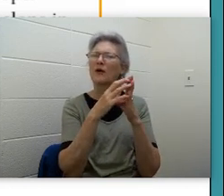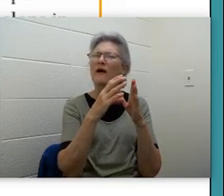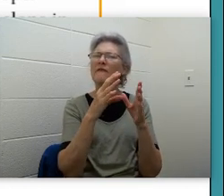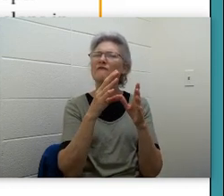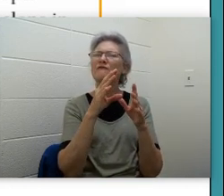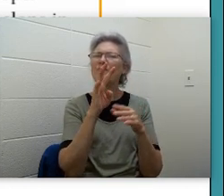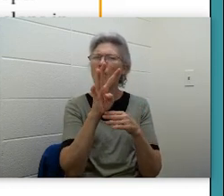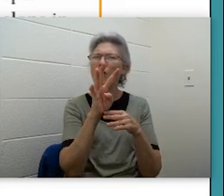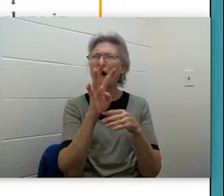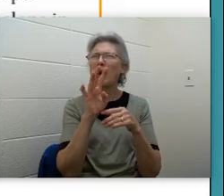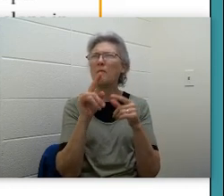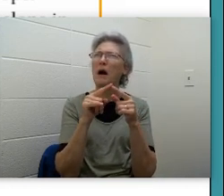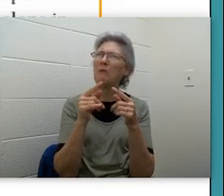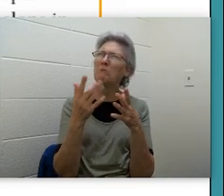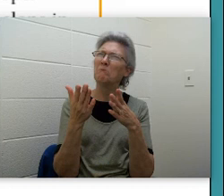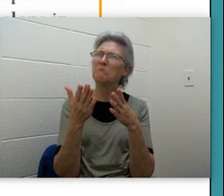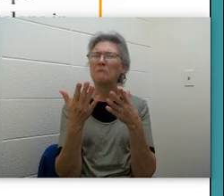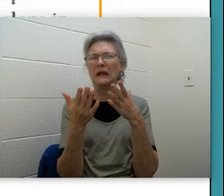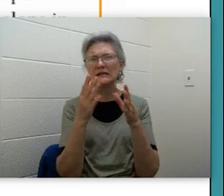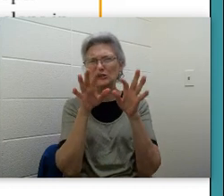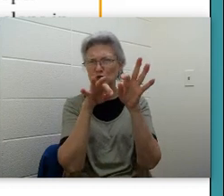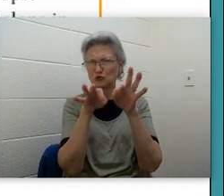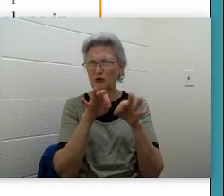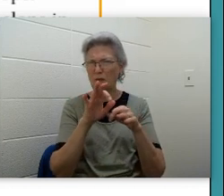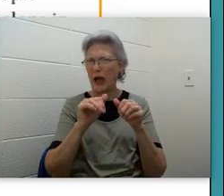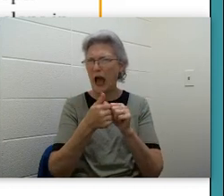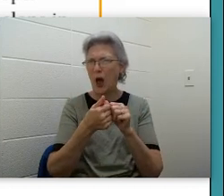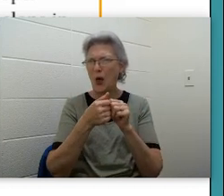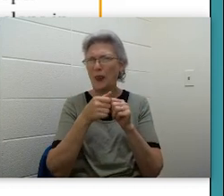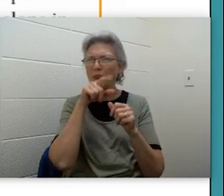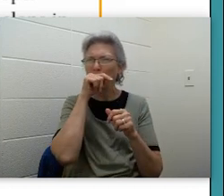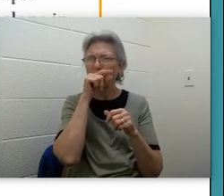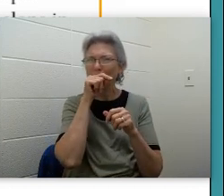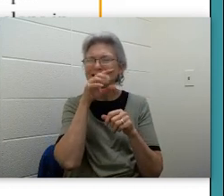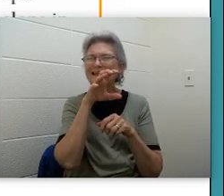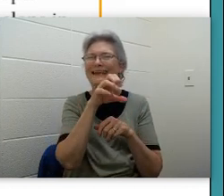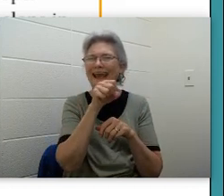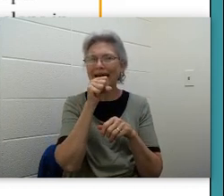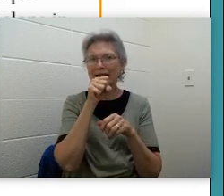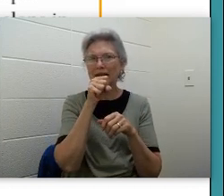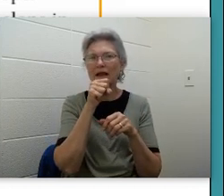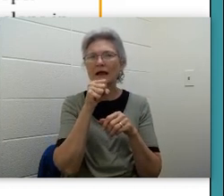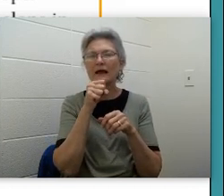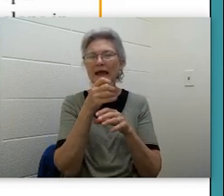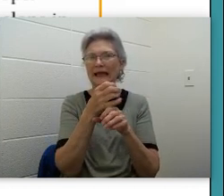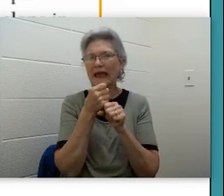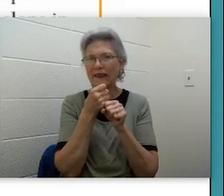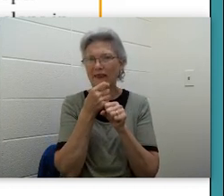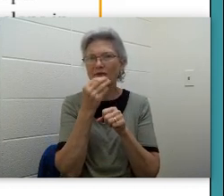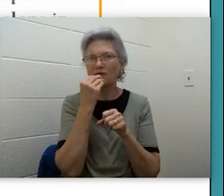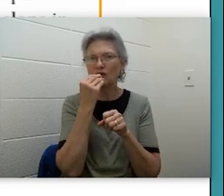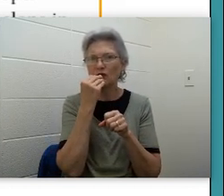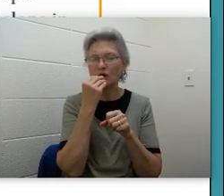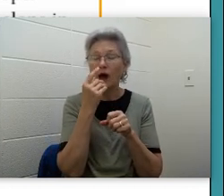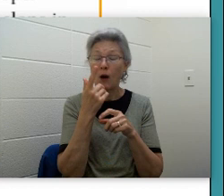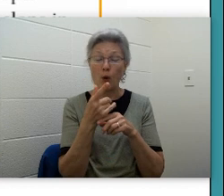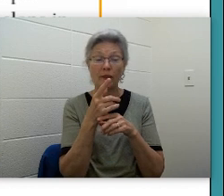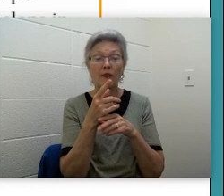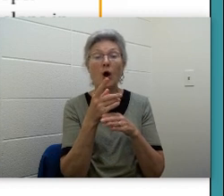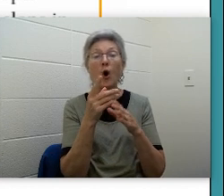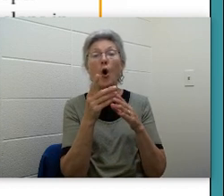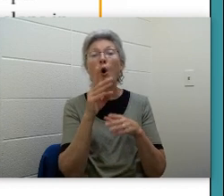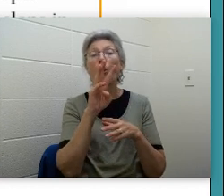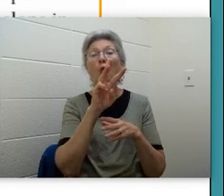about, it mainly just described how the birds get their food. So I liked how it described, what the woodpecker does to get their